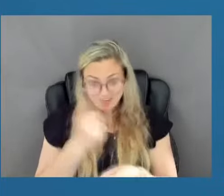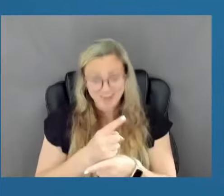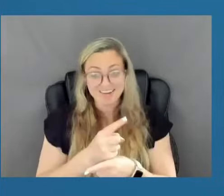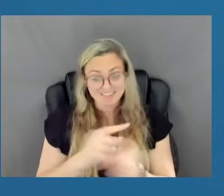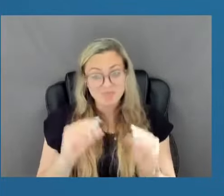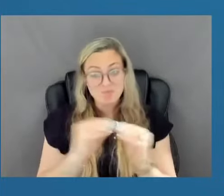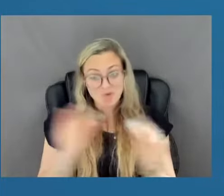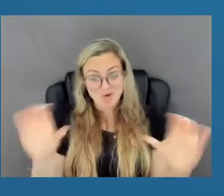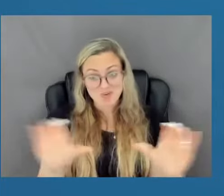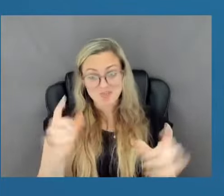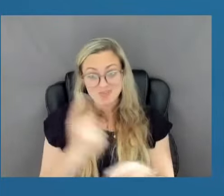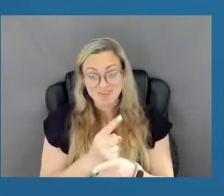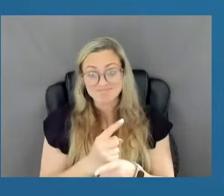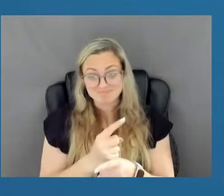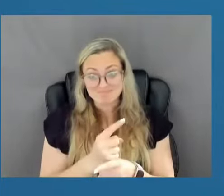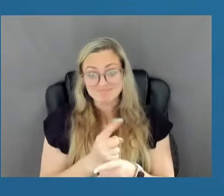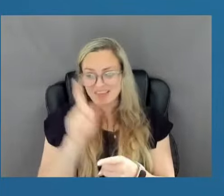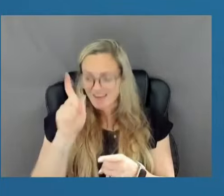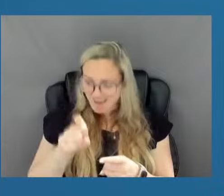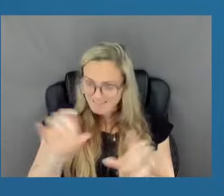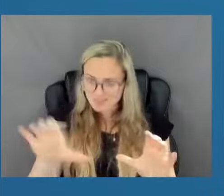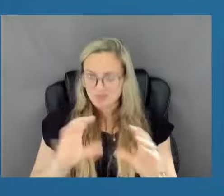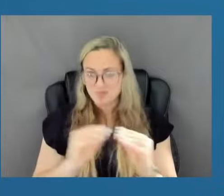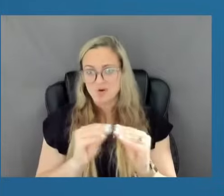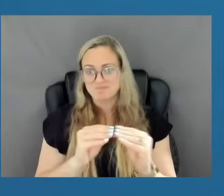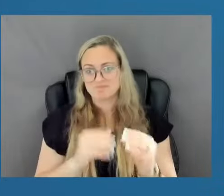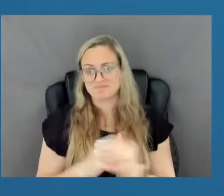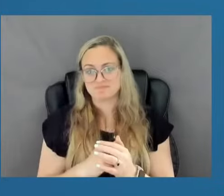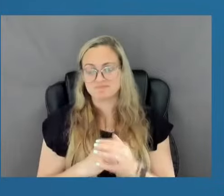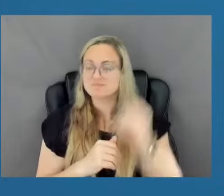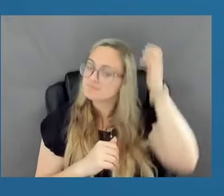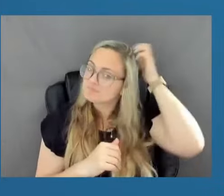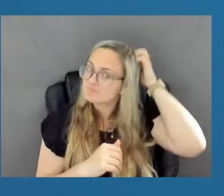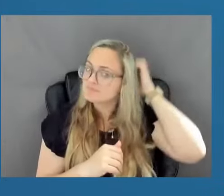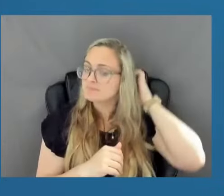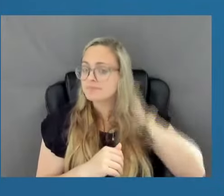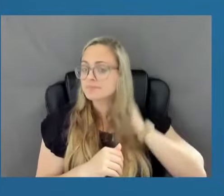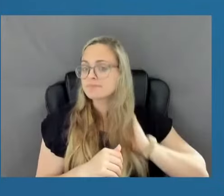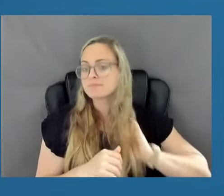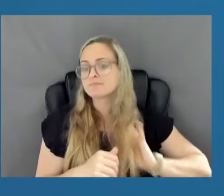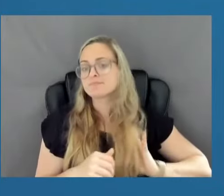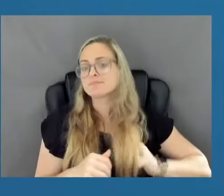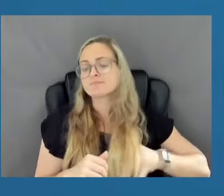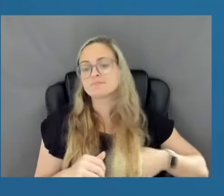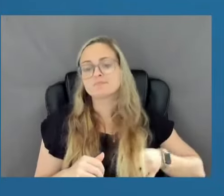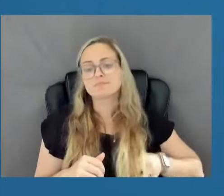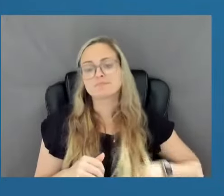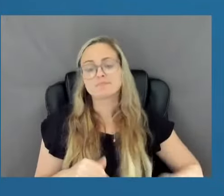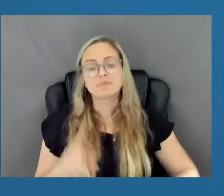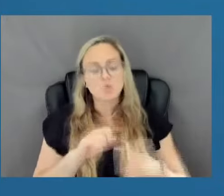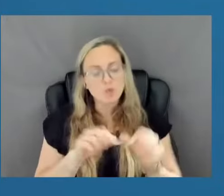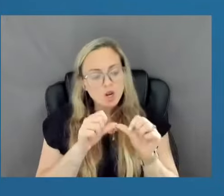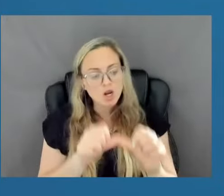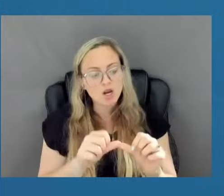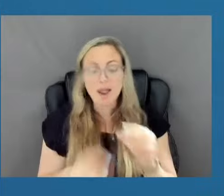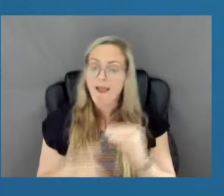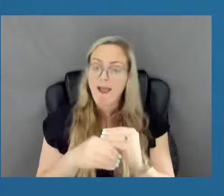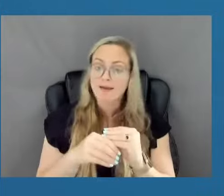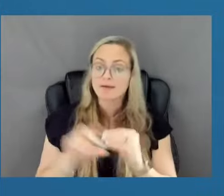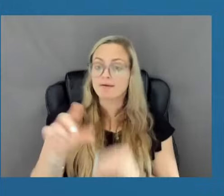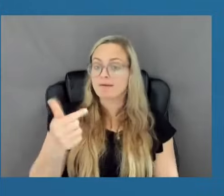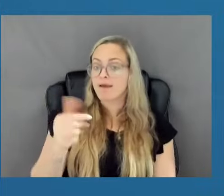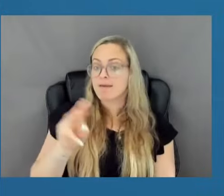do. We have to do more. And today, we're building on that momentum with $10 million, the